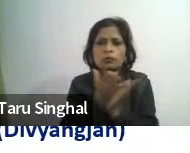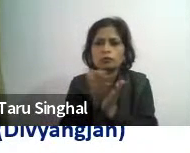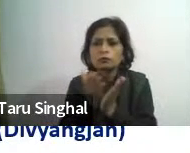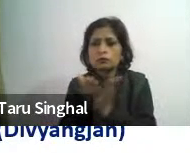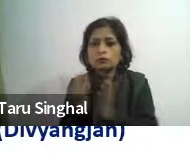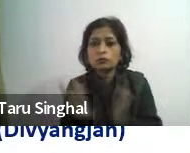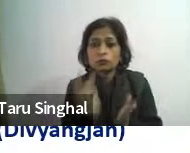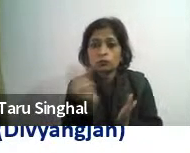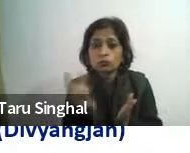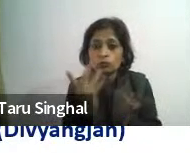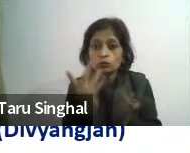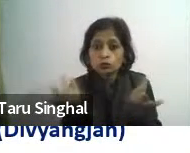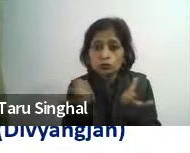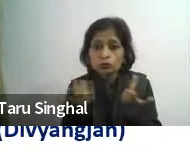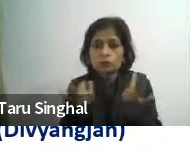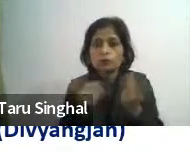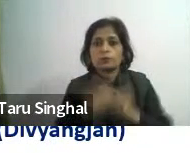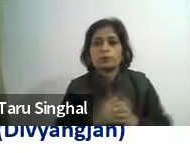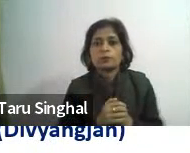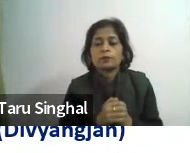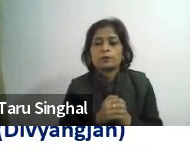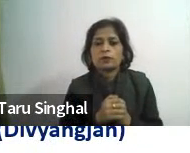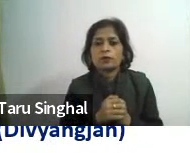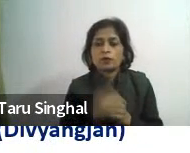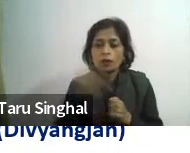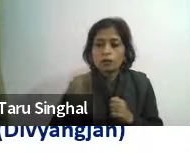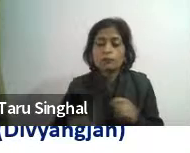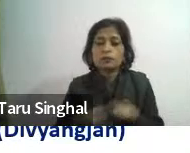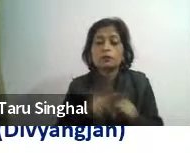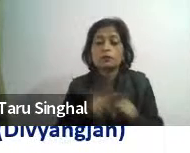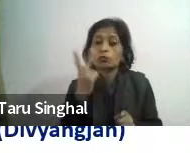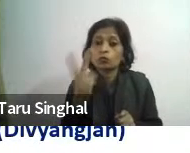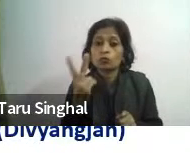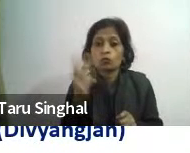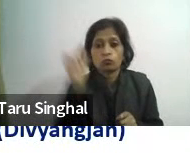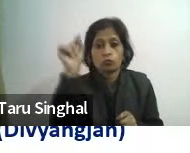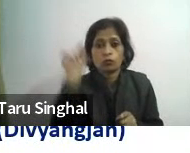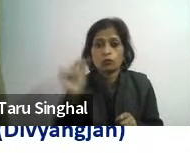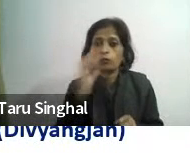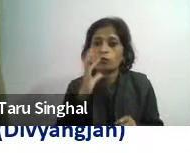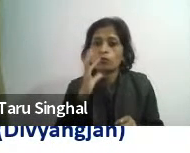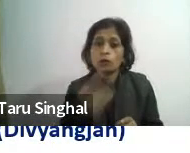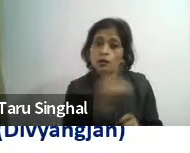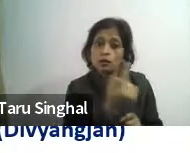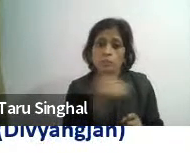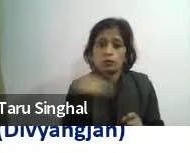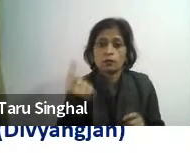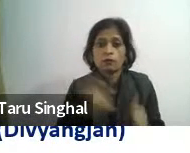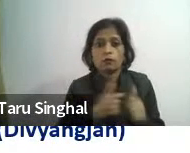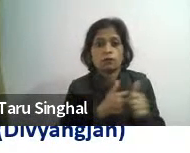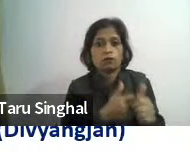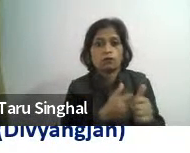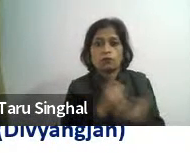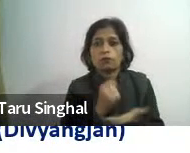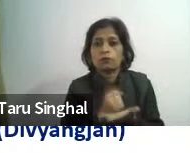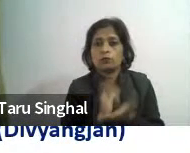new modalities. So the two main thing is expected from each and every participant, that